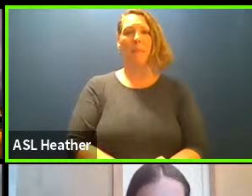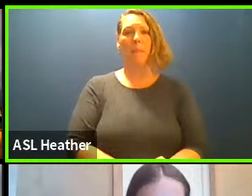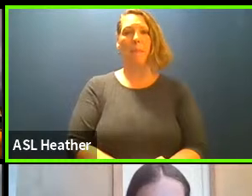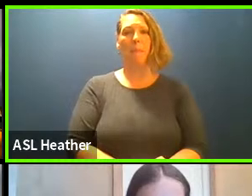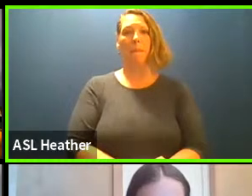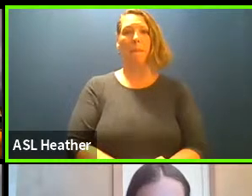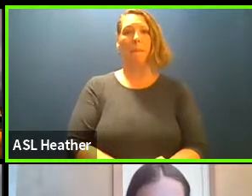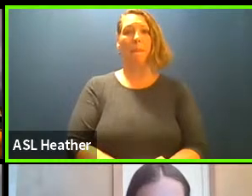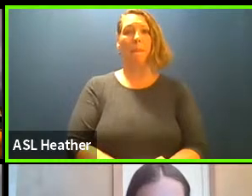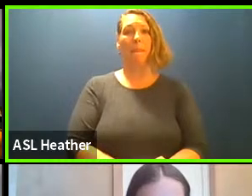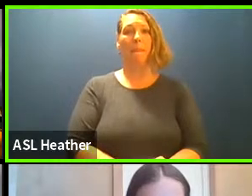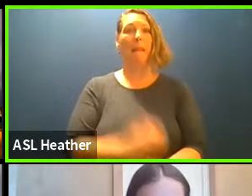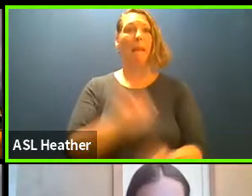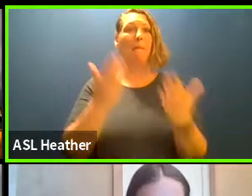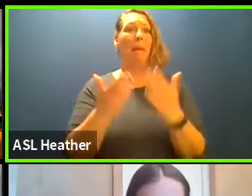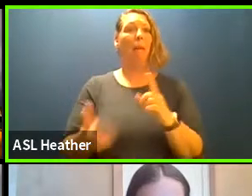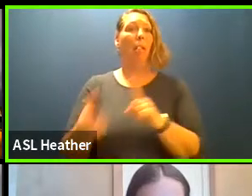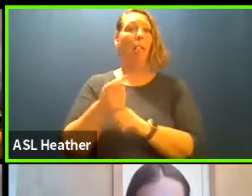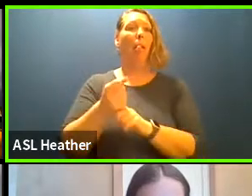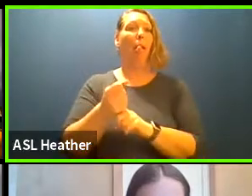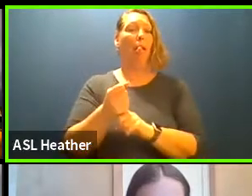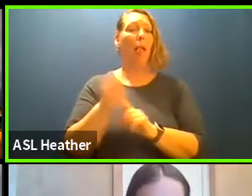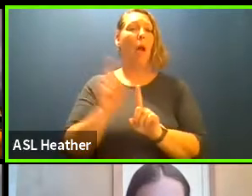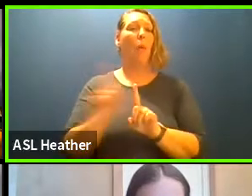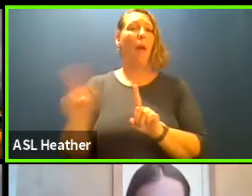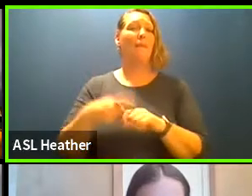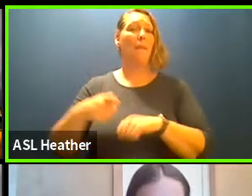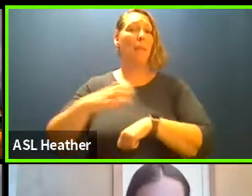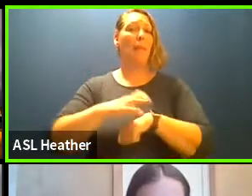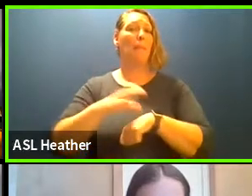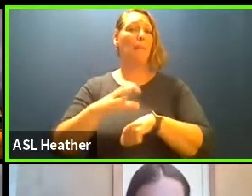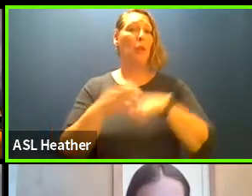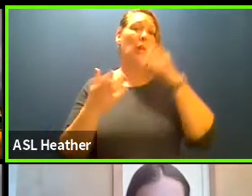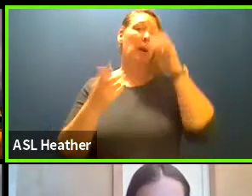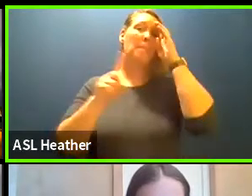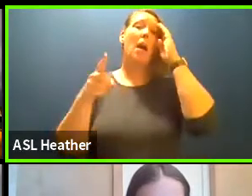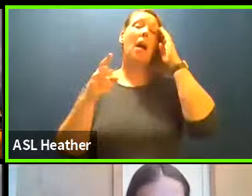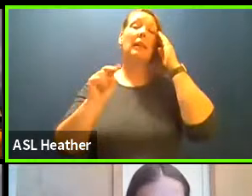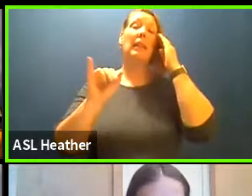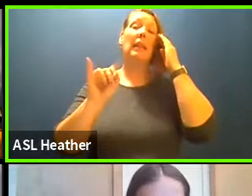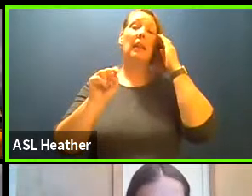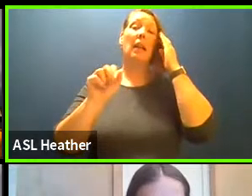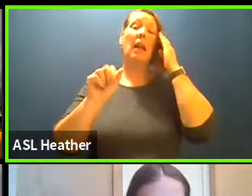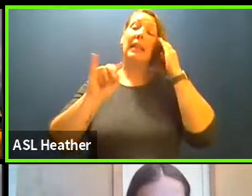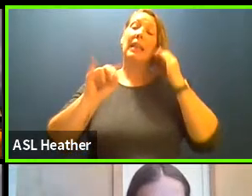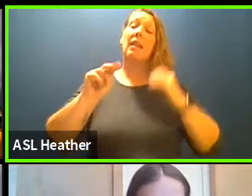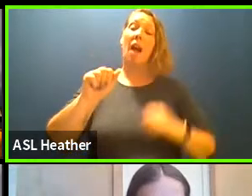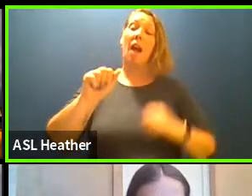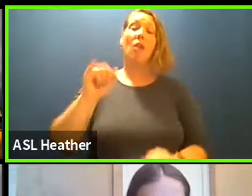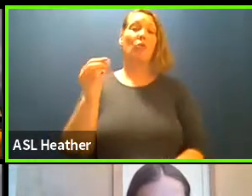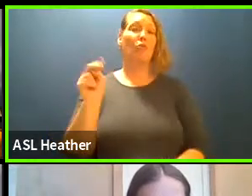We may have caught her away from her computer there for a bit, but Nina Jones is